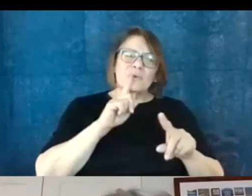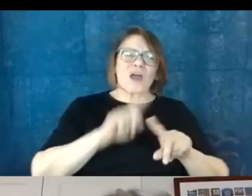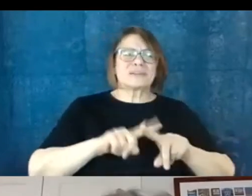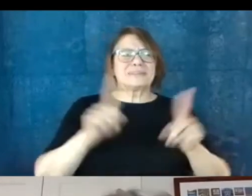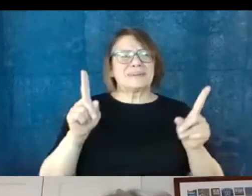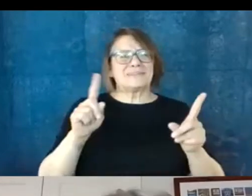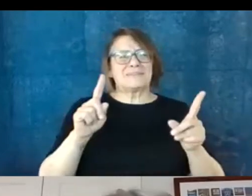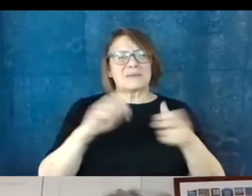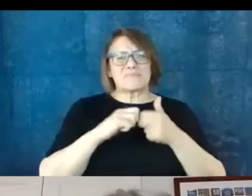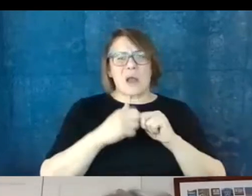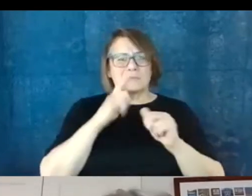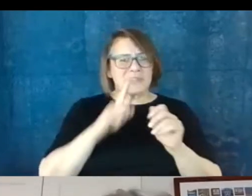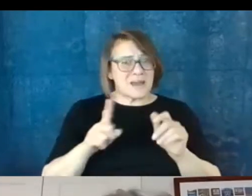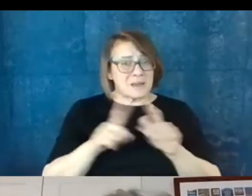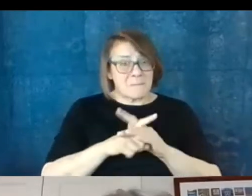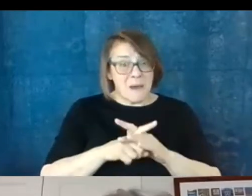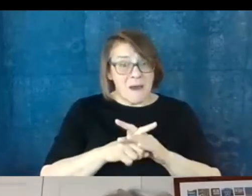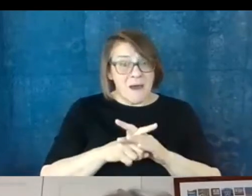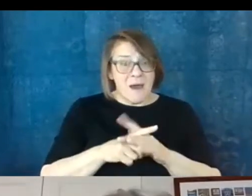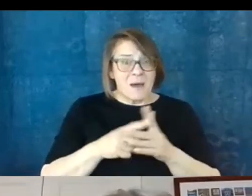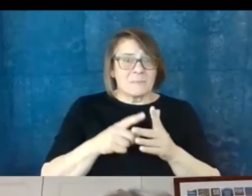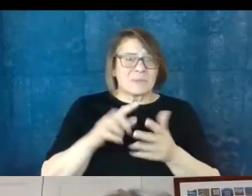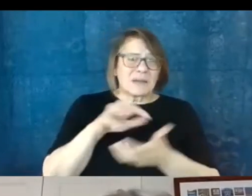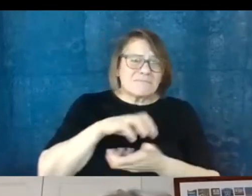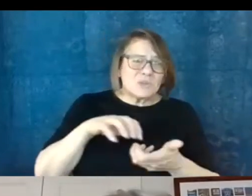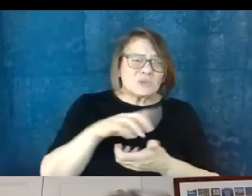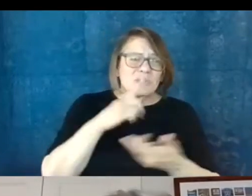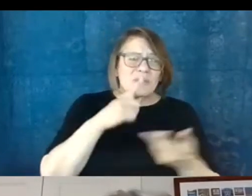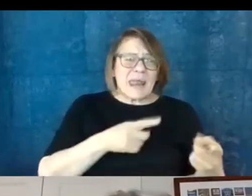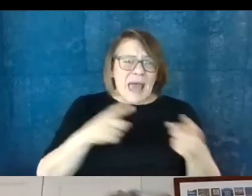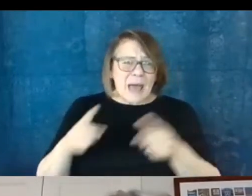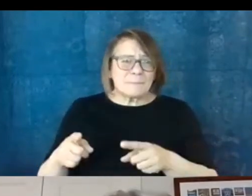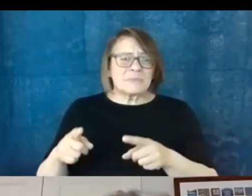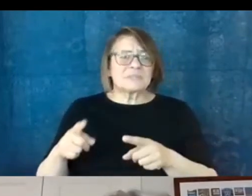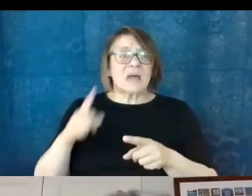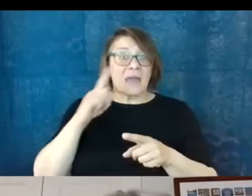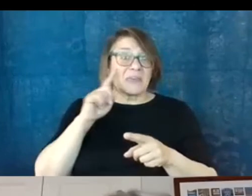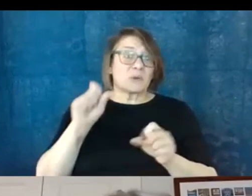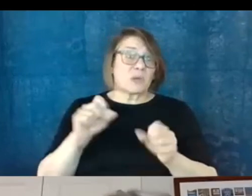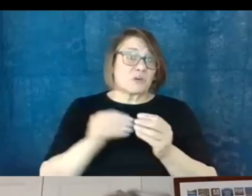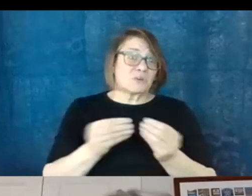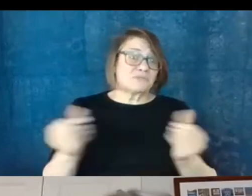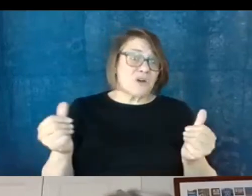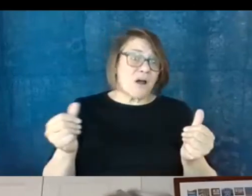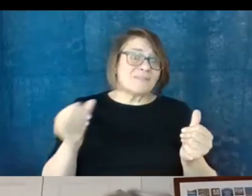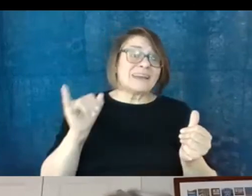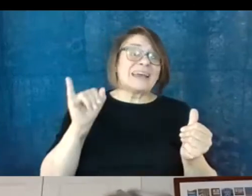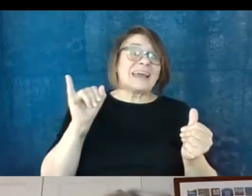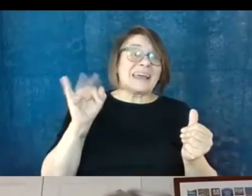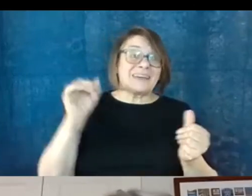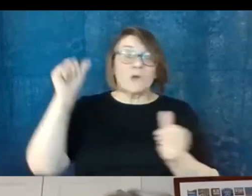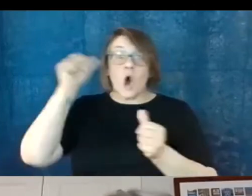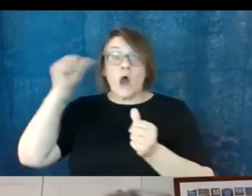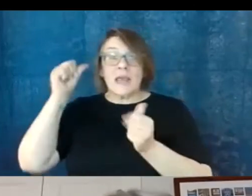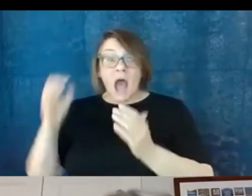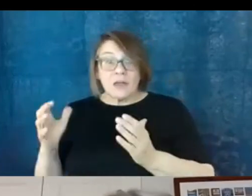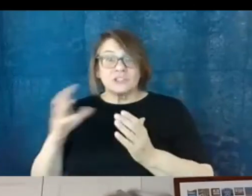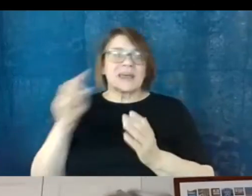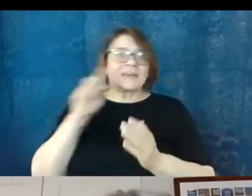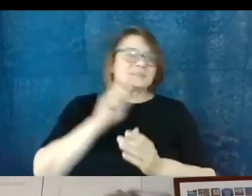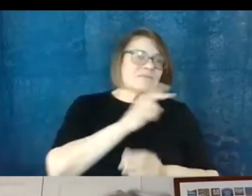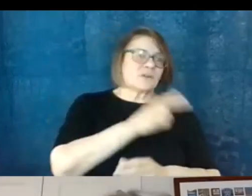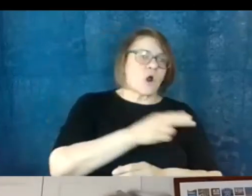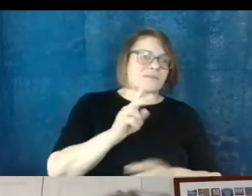that come up that I think would be remedied a bit if audiologists and deaf and hard of